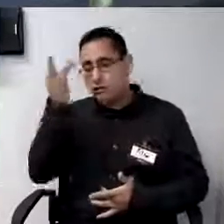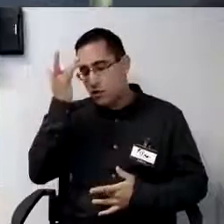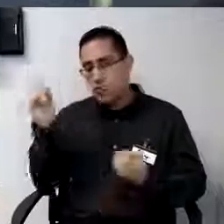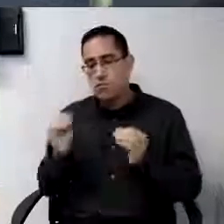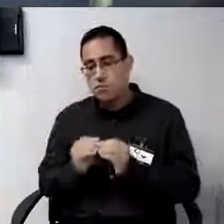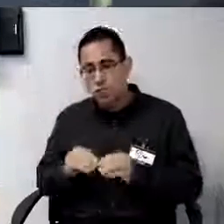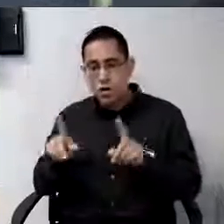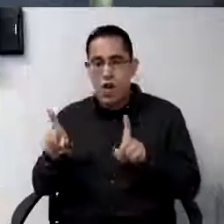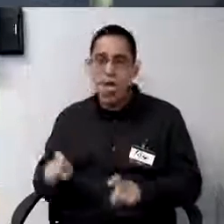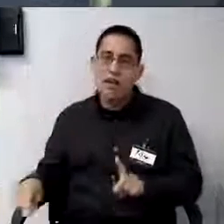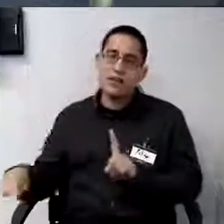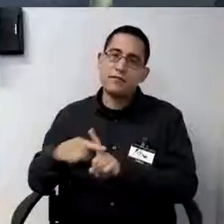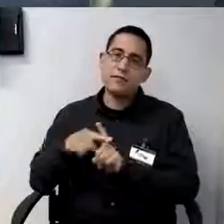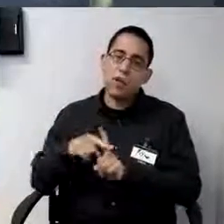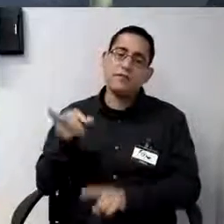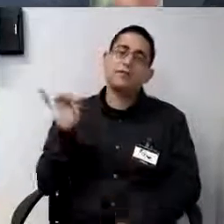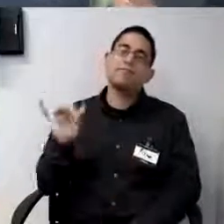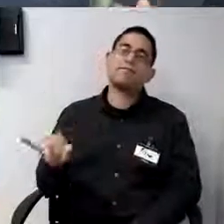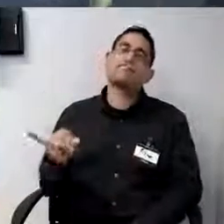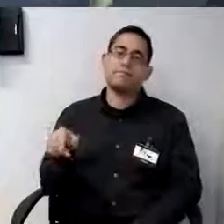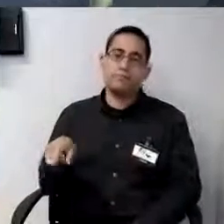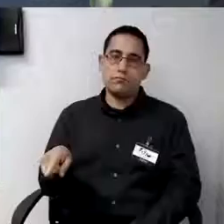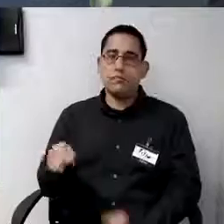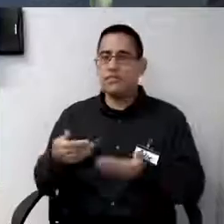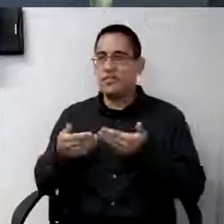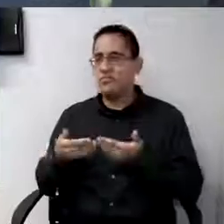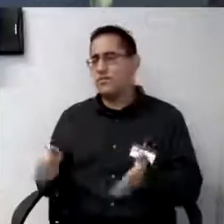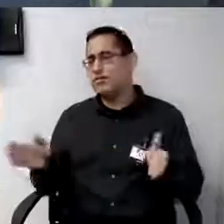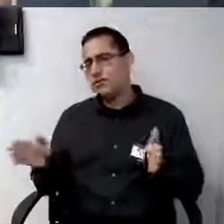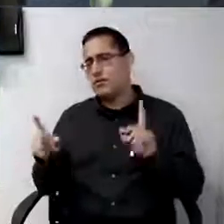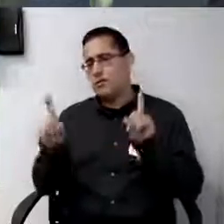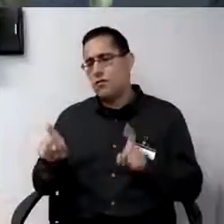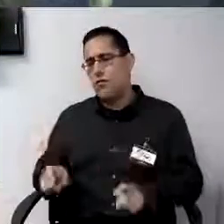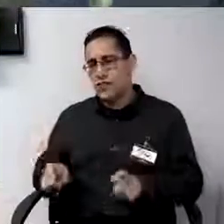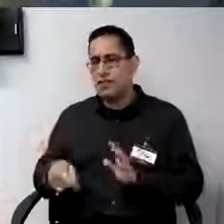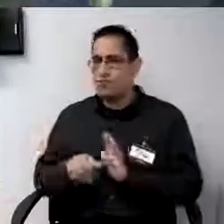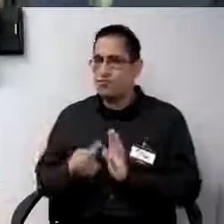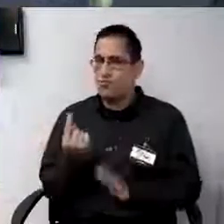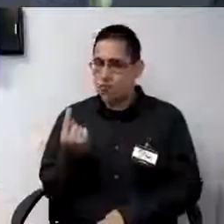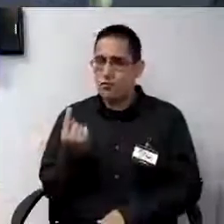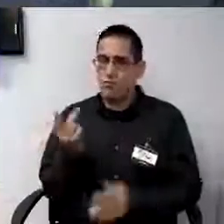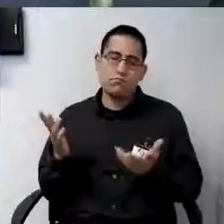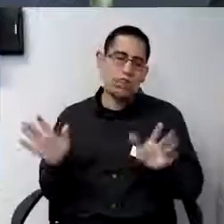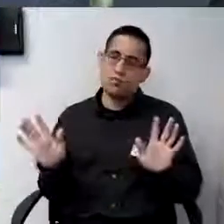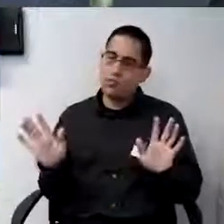positive. So we generally only test one person one time, but there are times when we do have to do multiple.